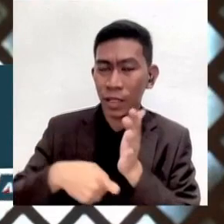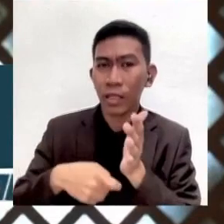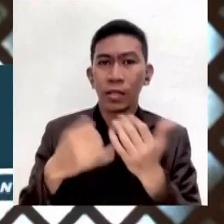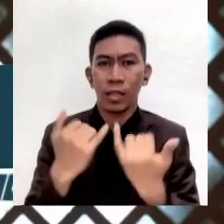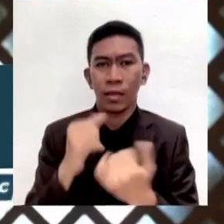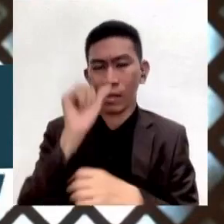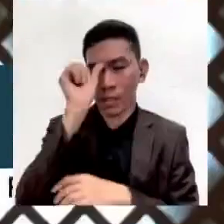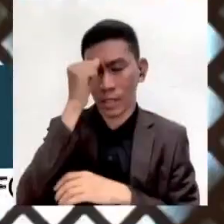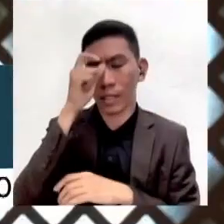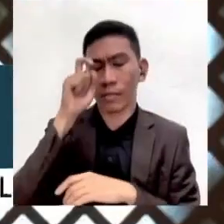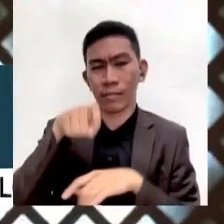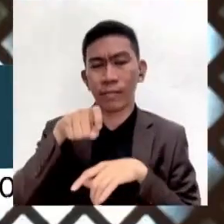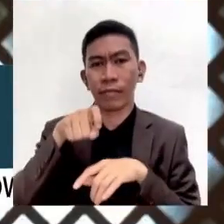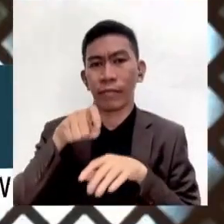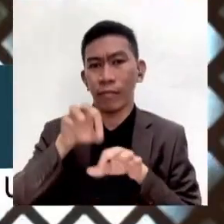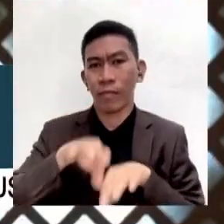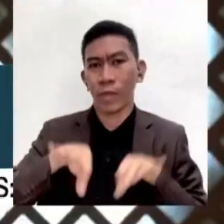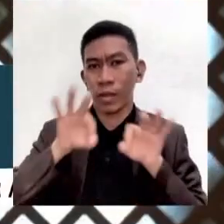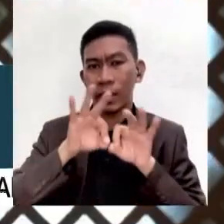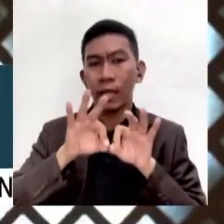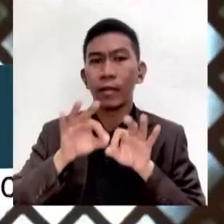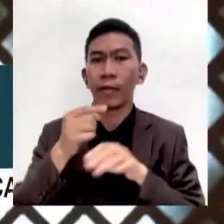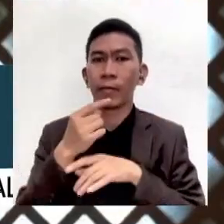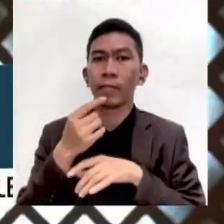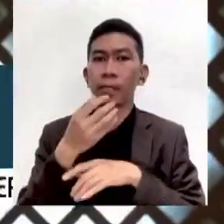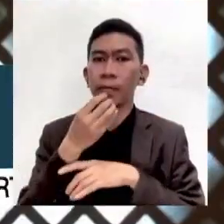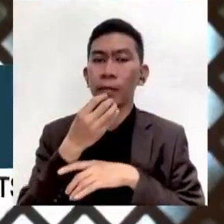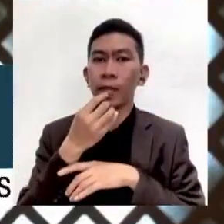most important budget commandment that we